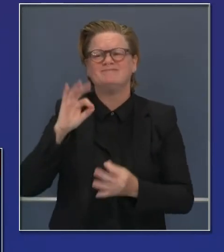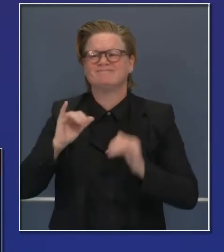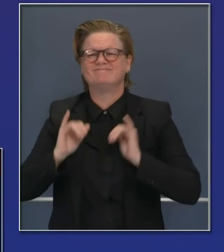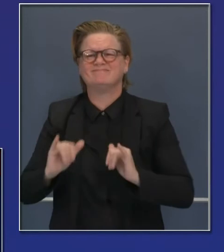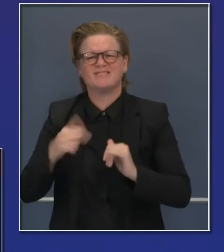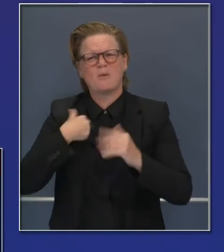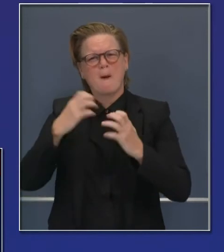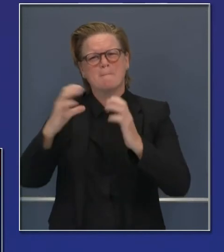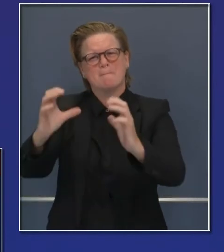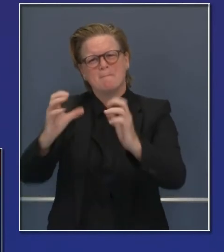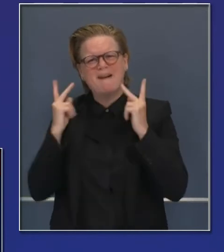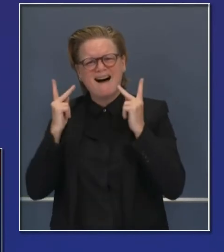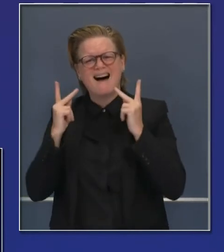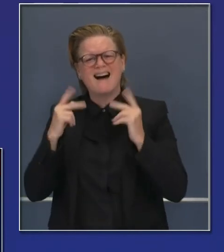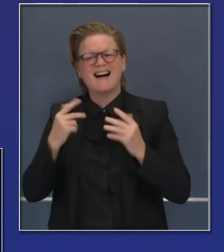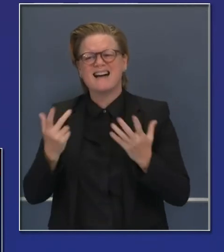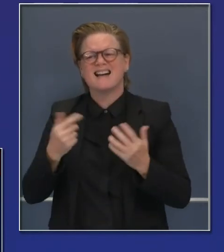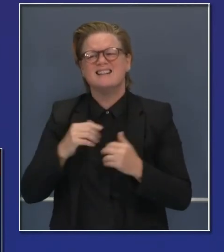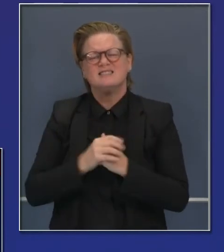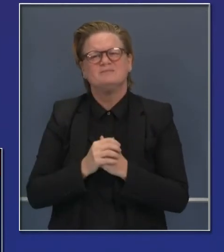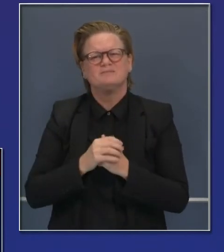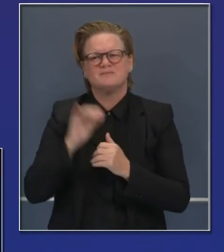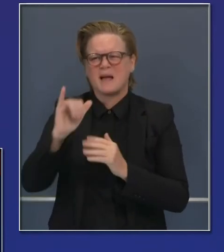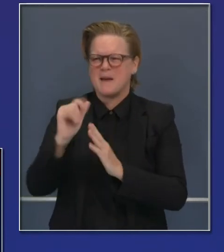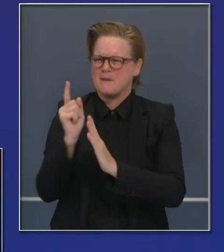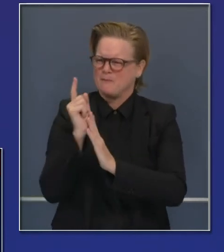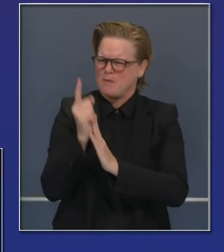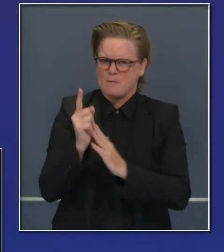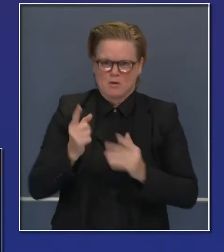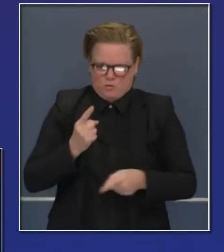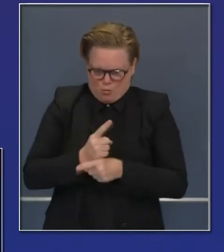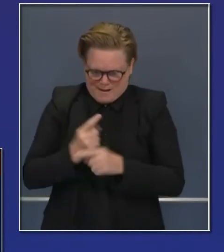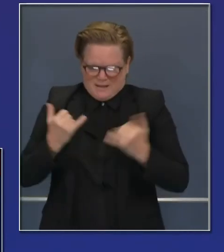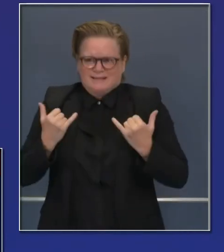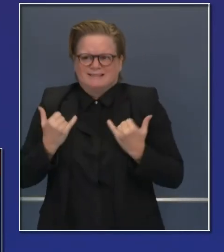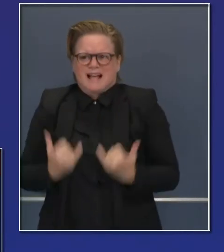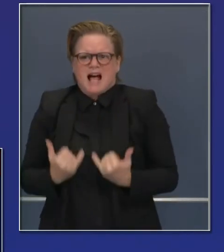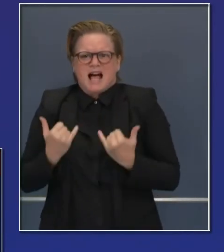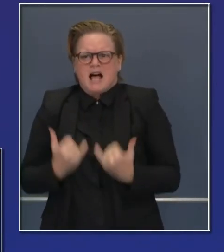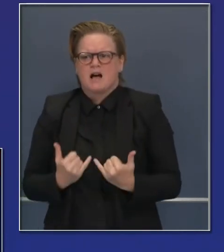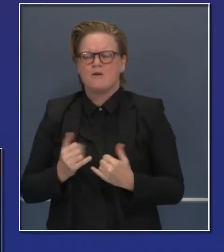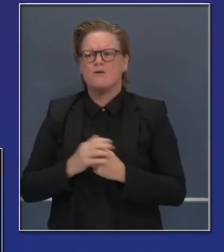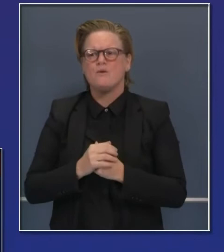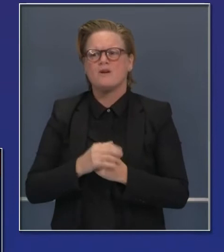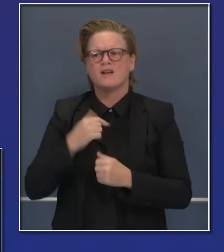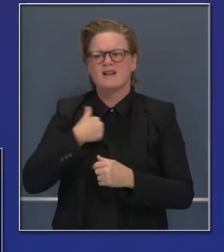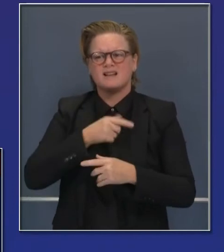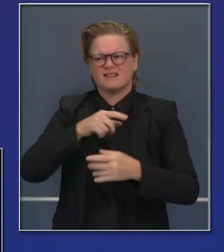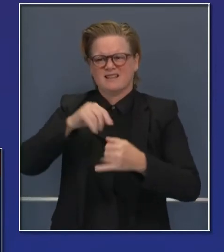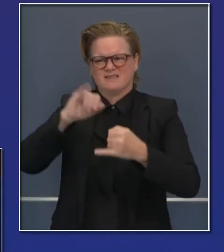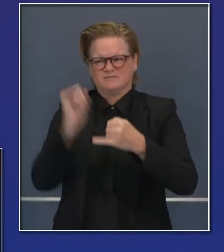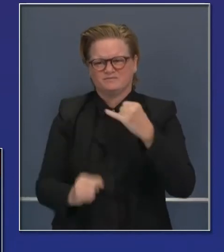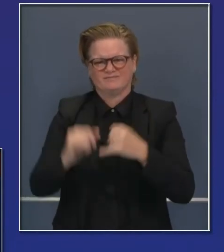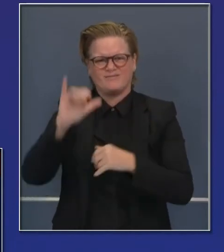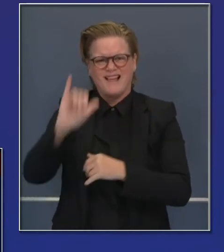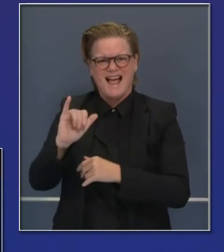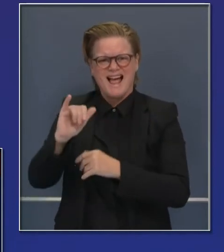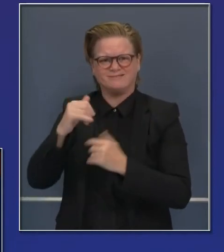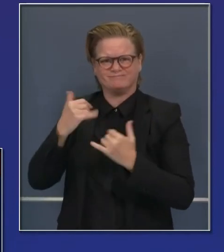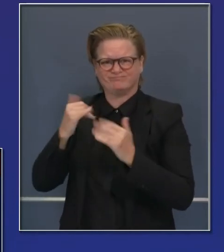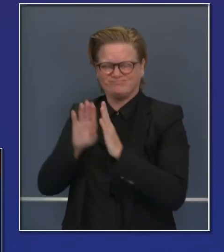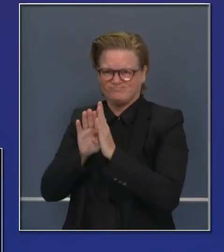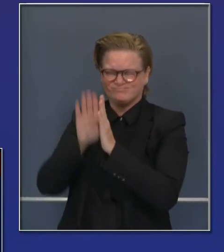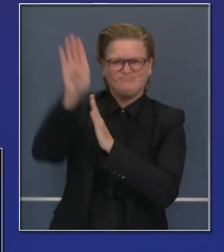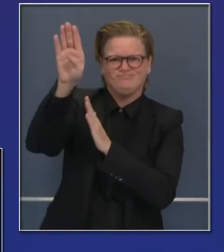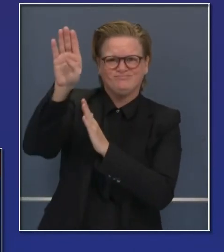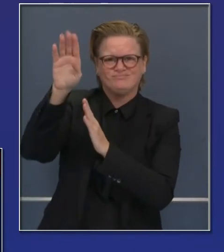moment as well in this third and what we hope final surge. As it relates to businesses, I